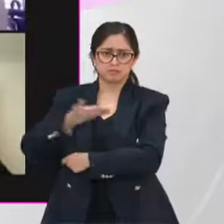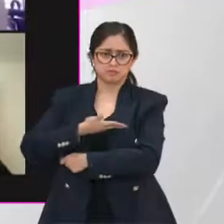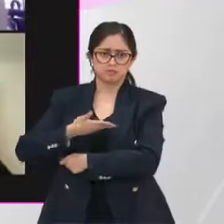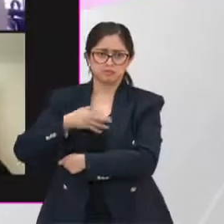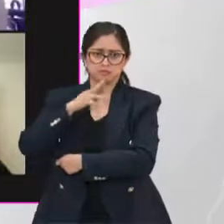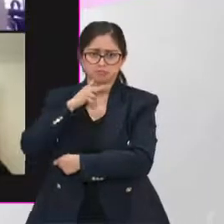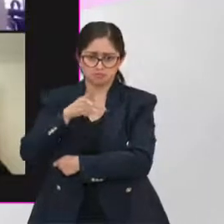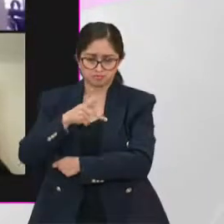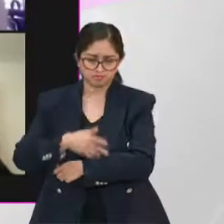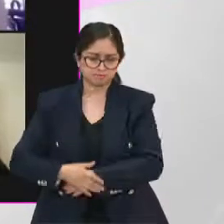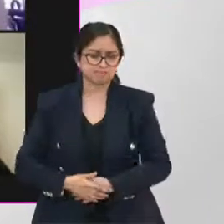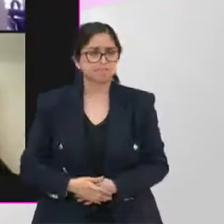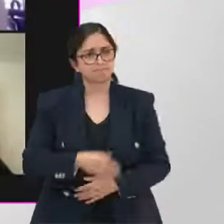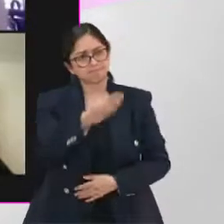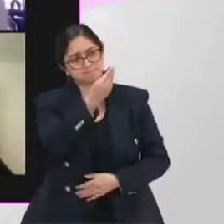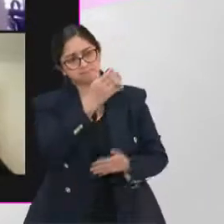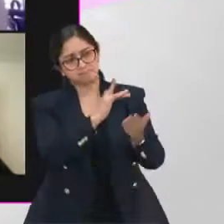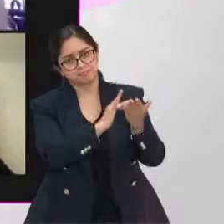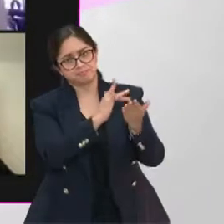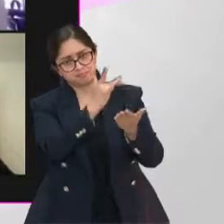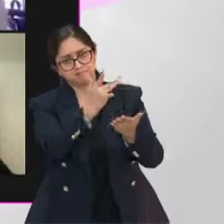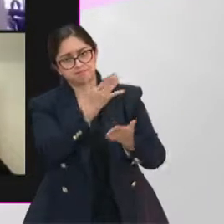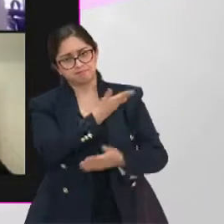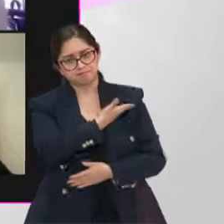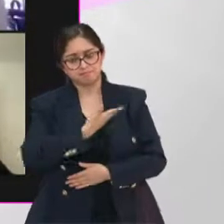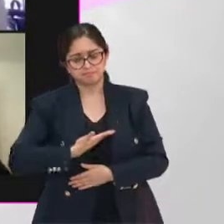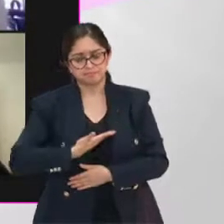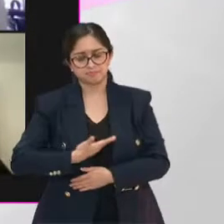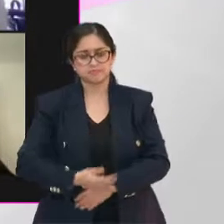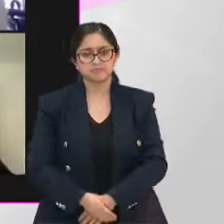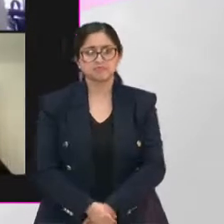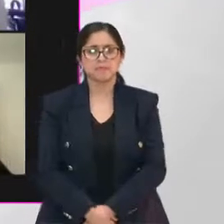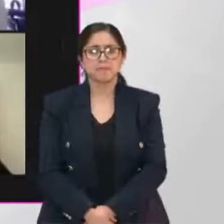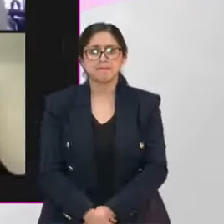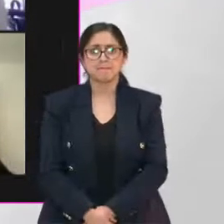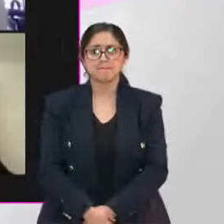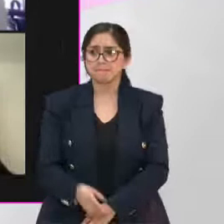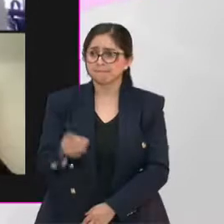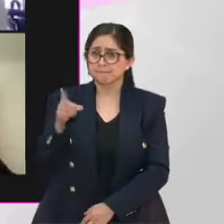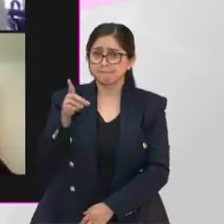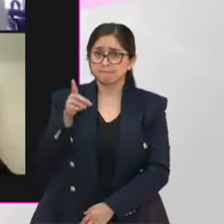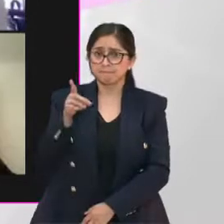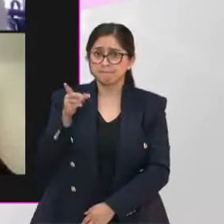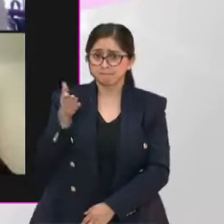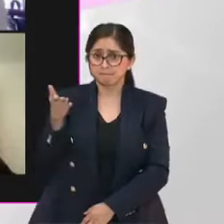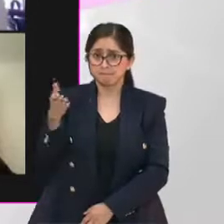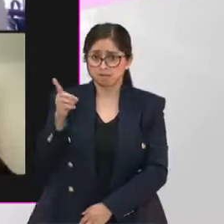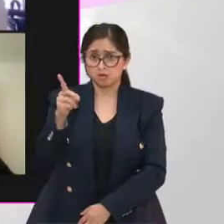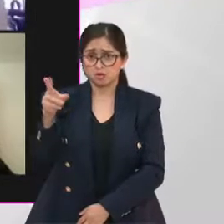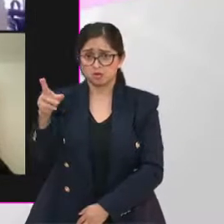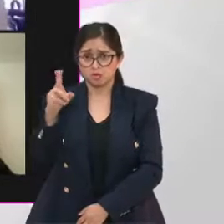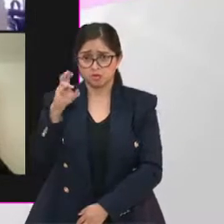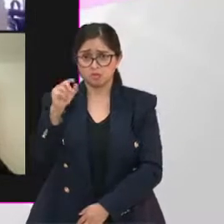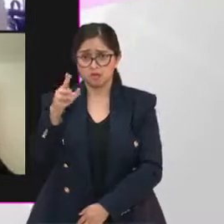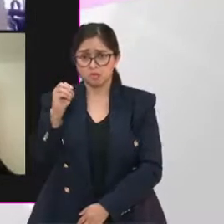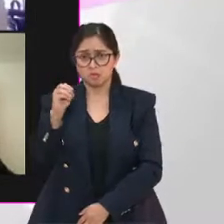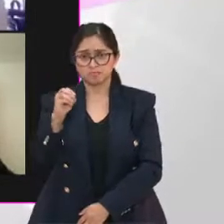be in charge of them. Yes, thank you very much. Dr. Romero. Dr. Romero.